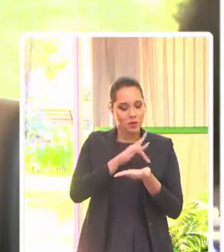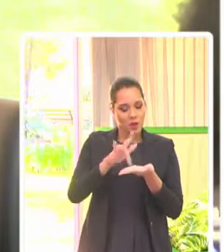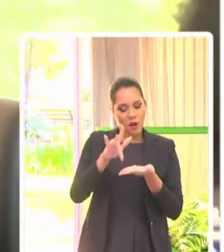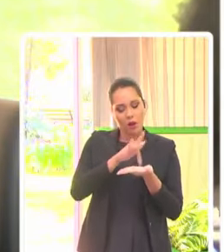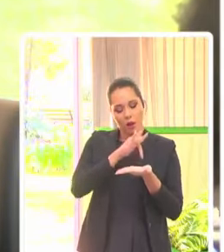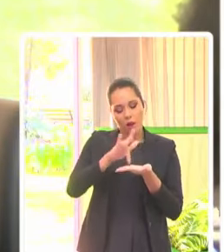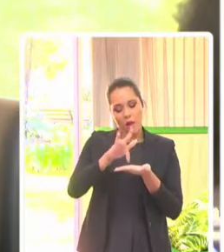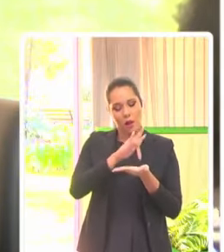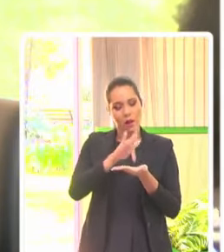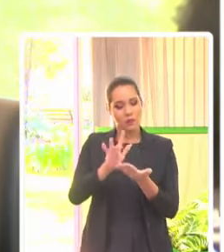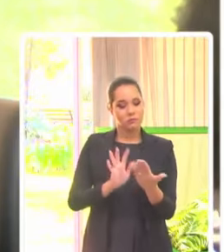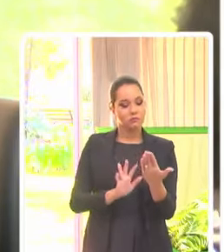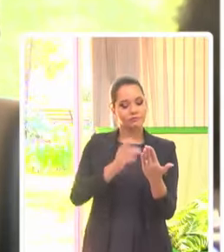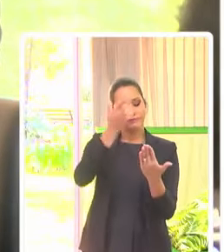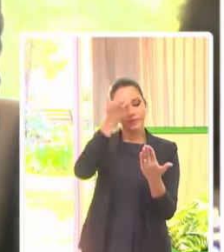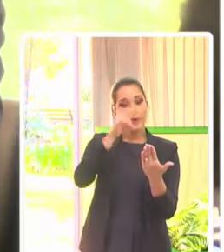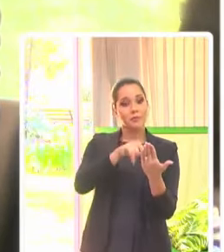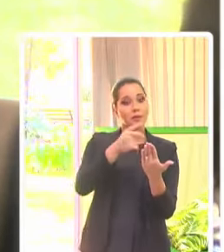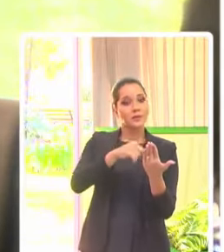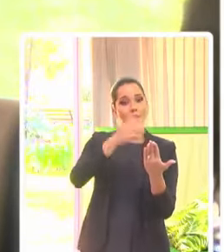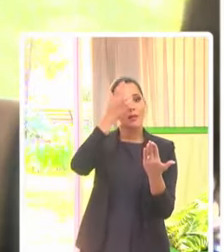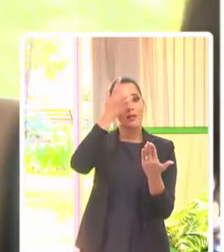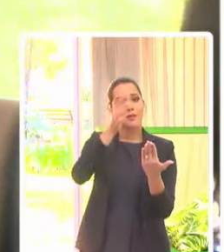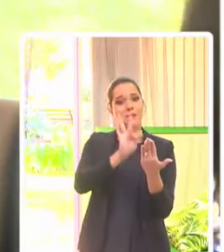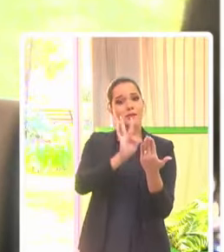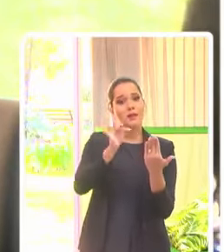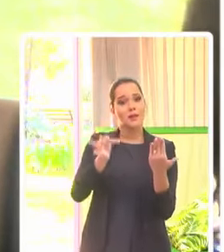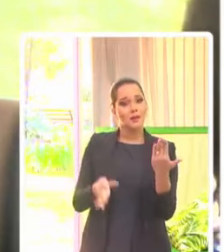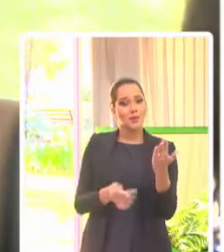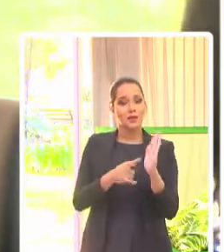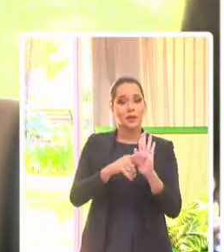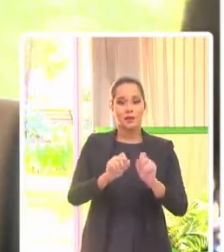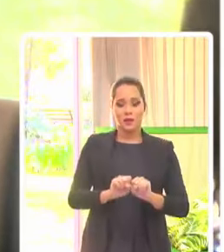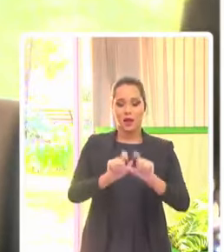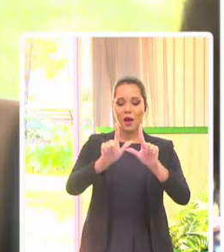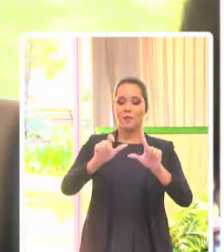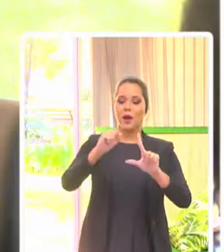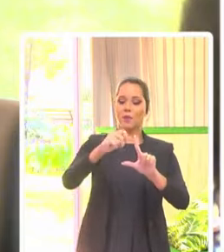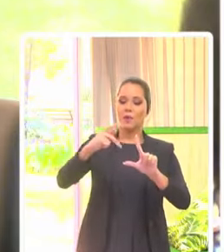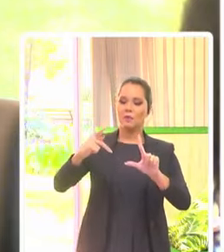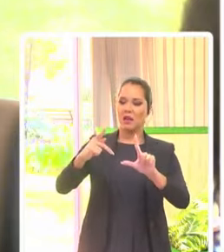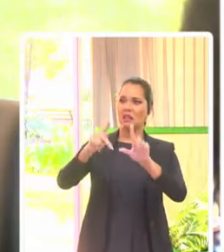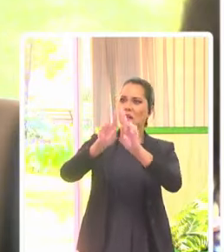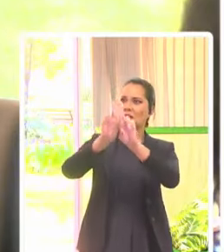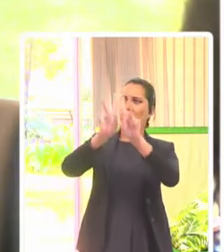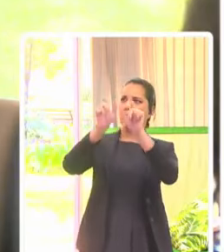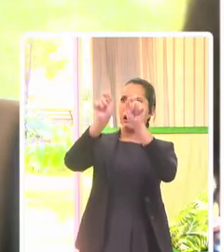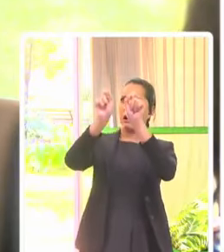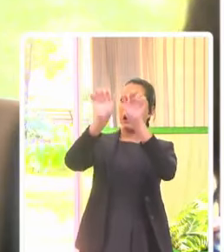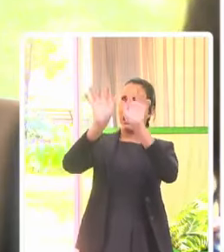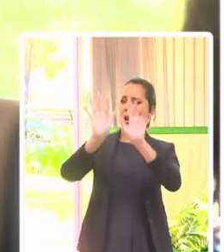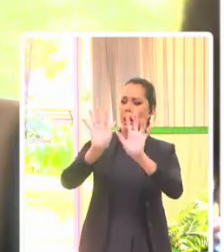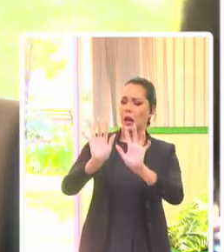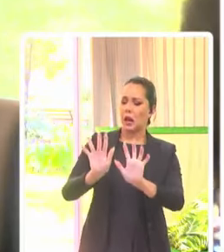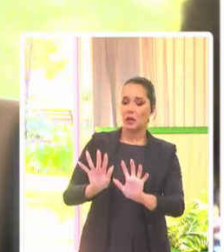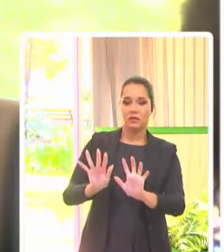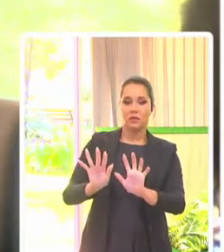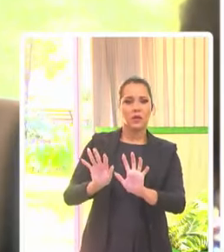simpler, you know, right now you open an app and there are 50 different things opening up, but having more target, you know,